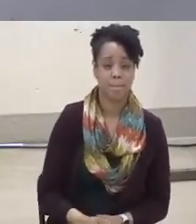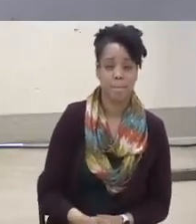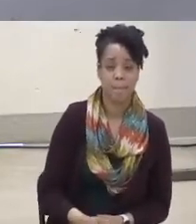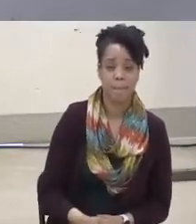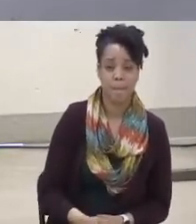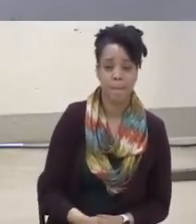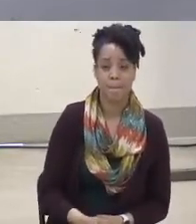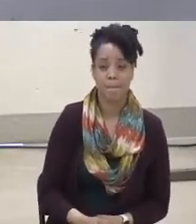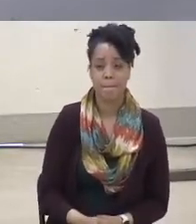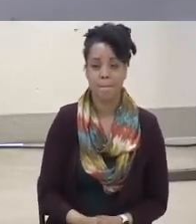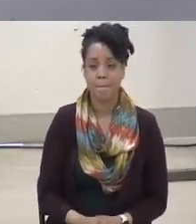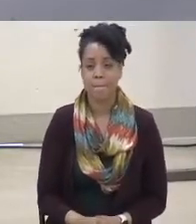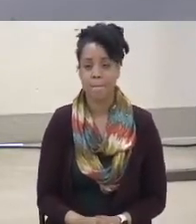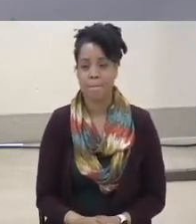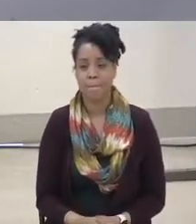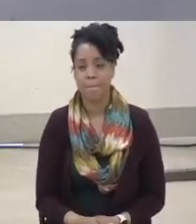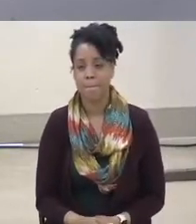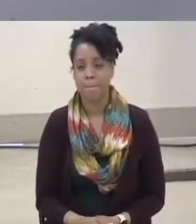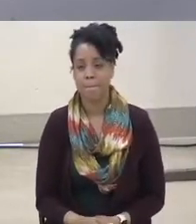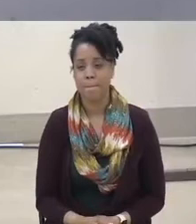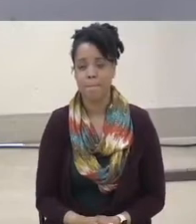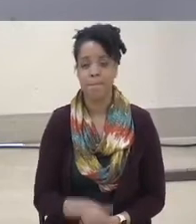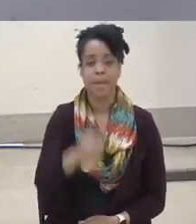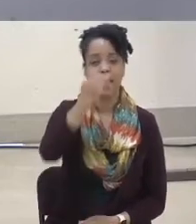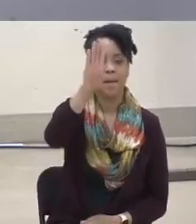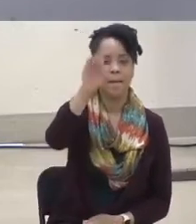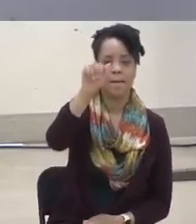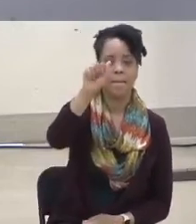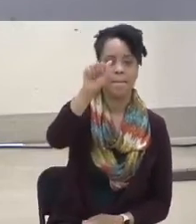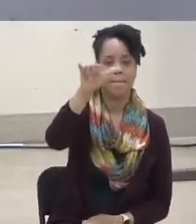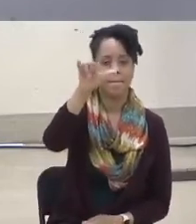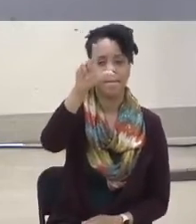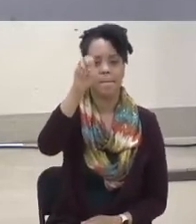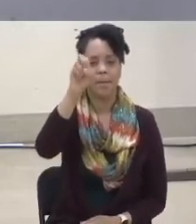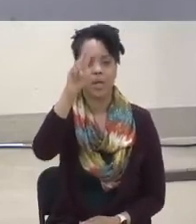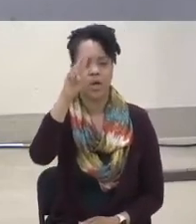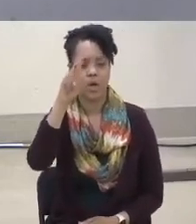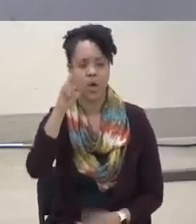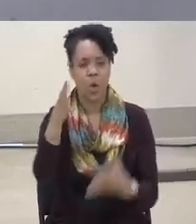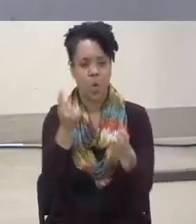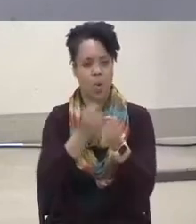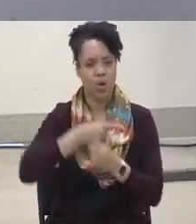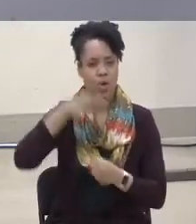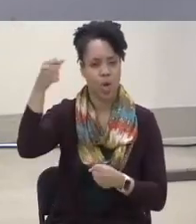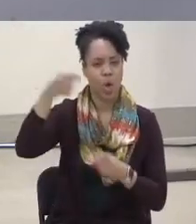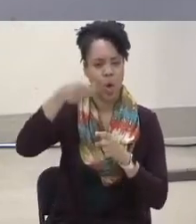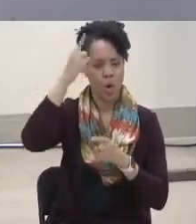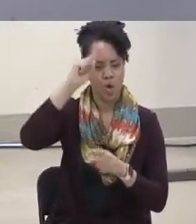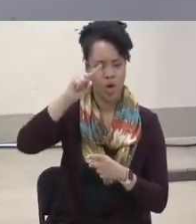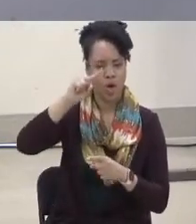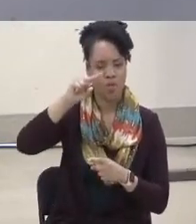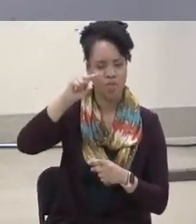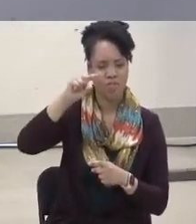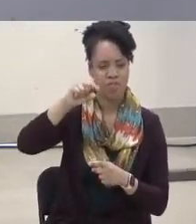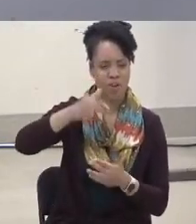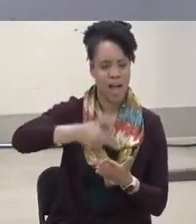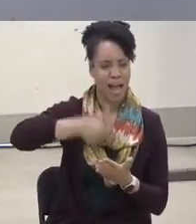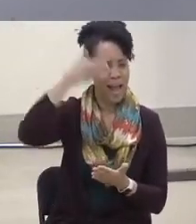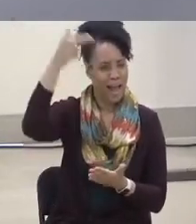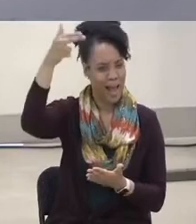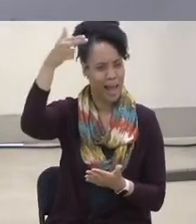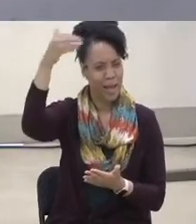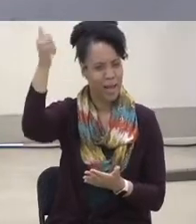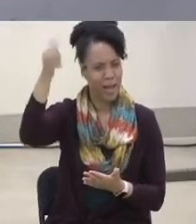for hire and curse God's people. Este profeta, falso profeta, quería ir y maldecir el pueblo de Dios.